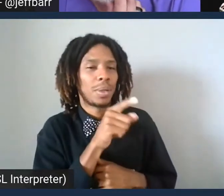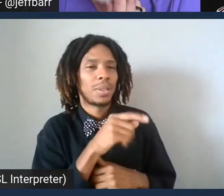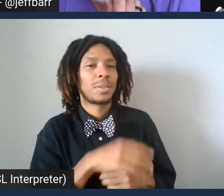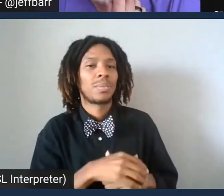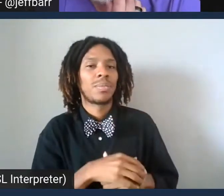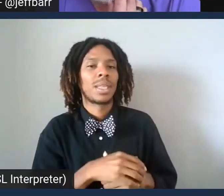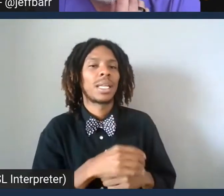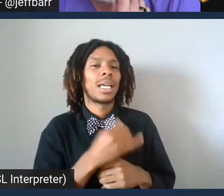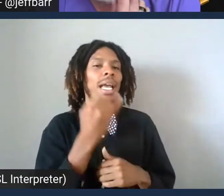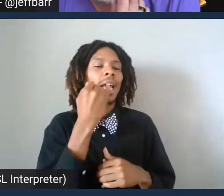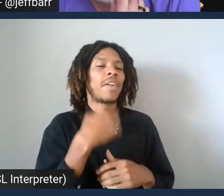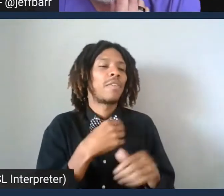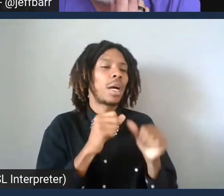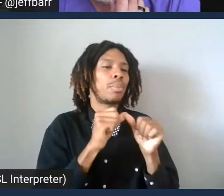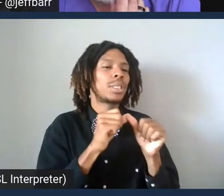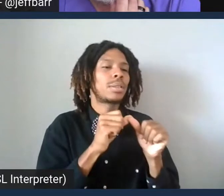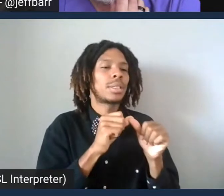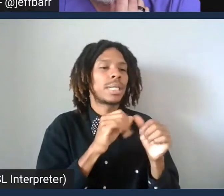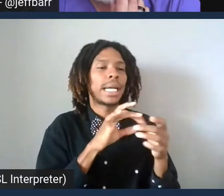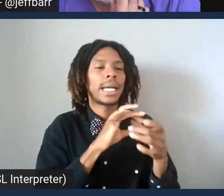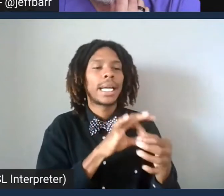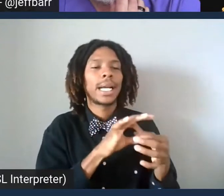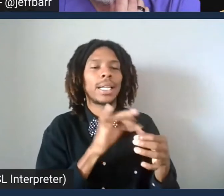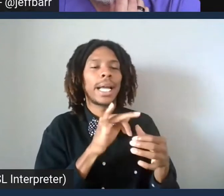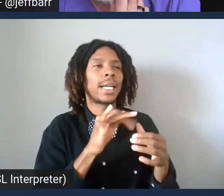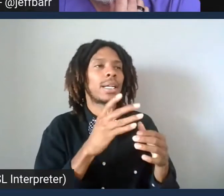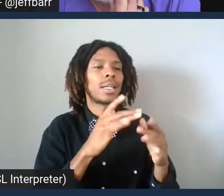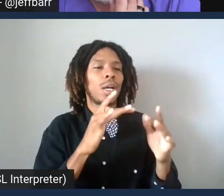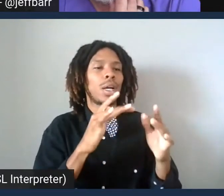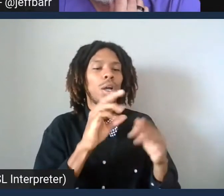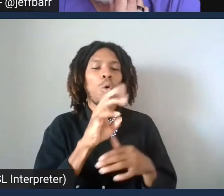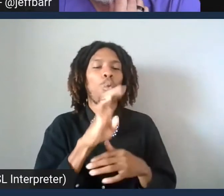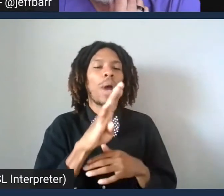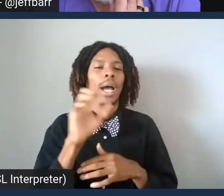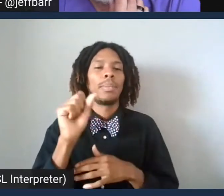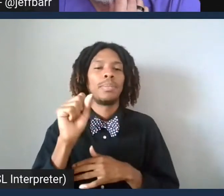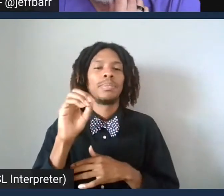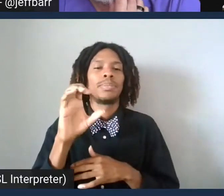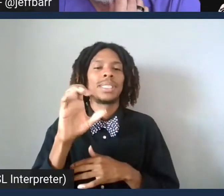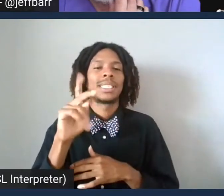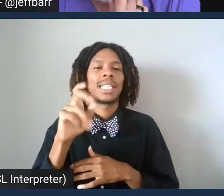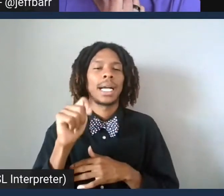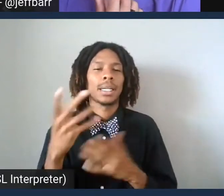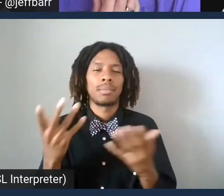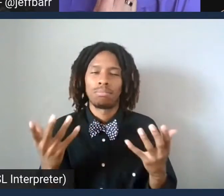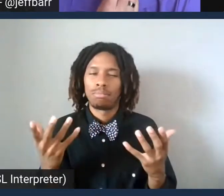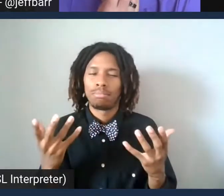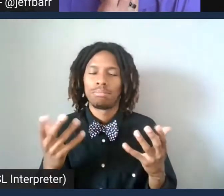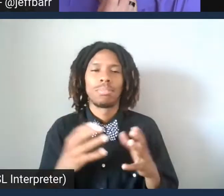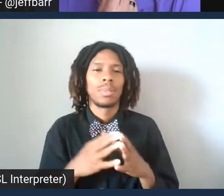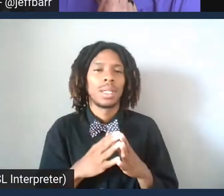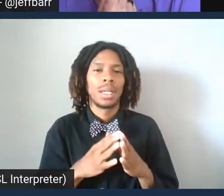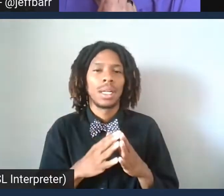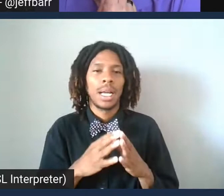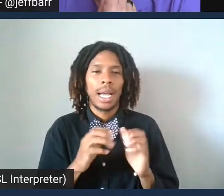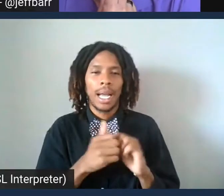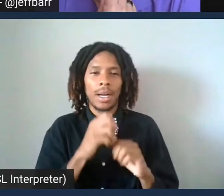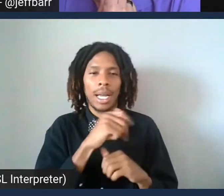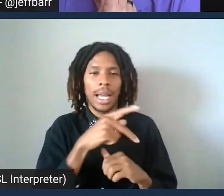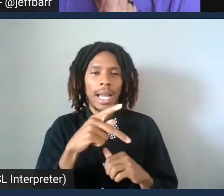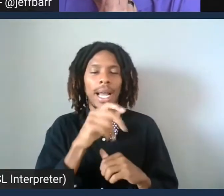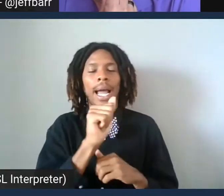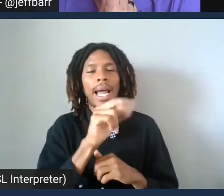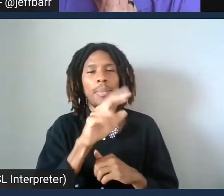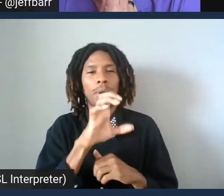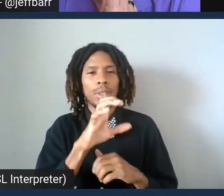I have some persistent connections to my application, let's say something like a WebSocket, how does Application Recovery Controller